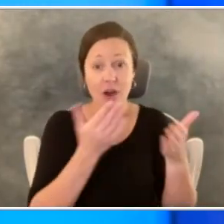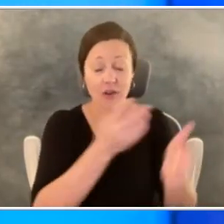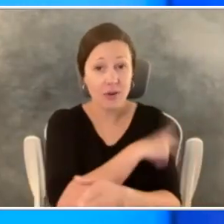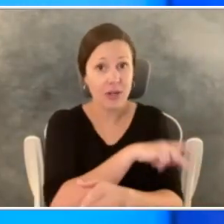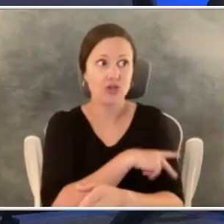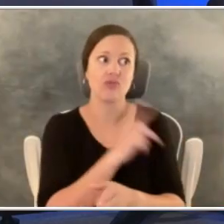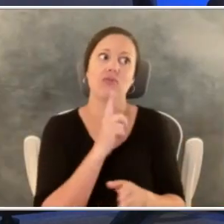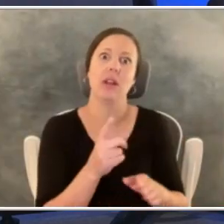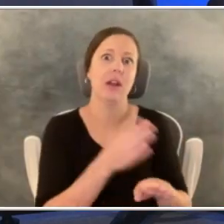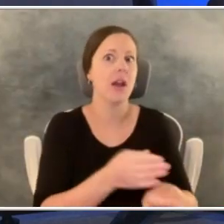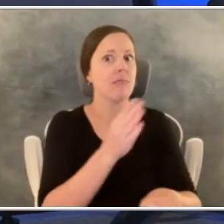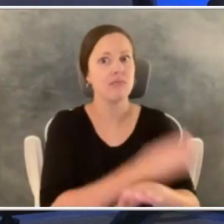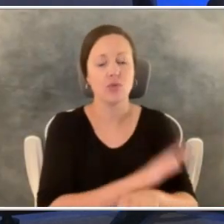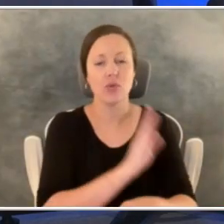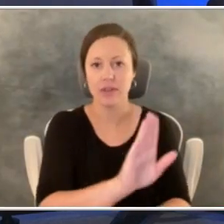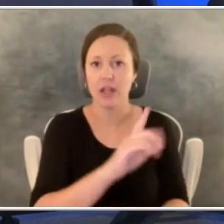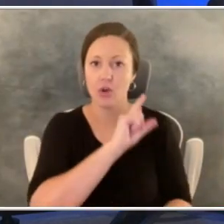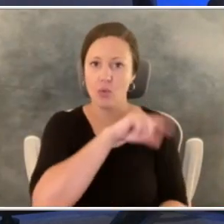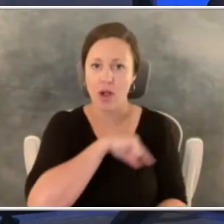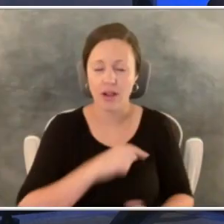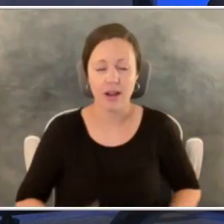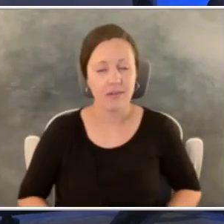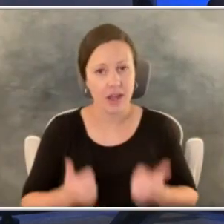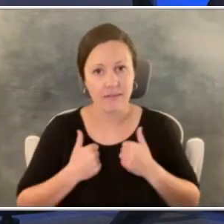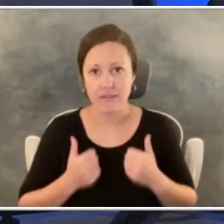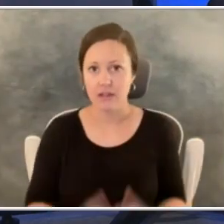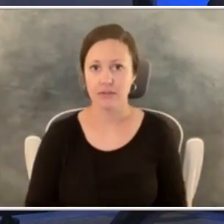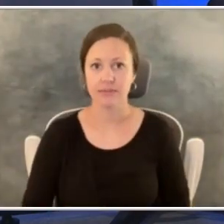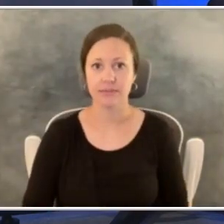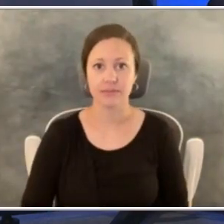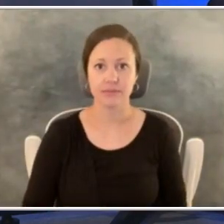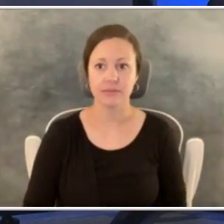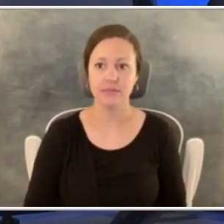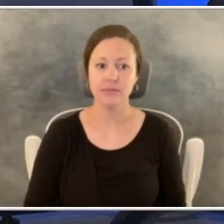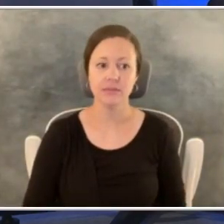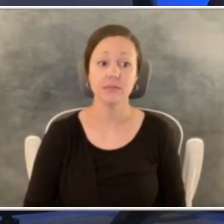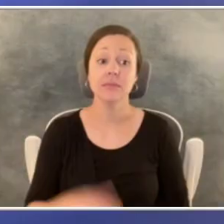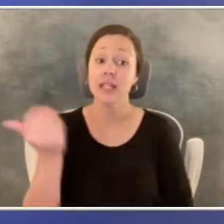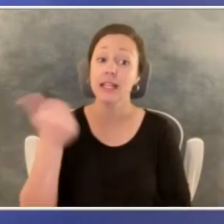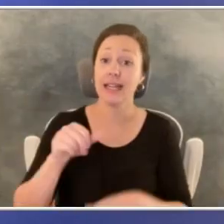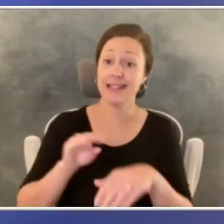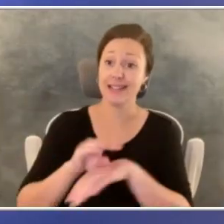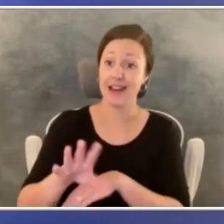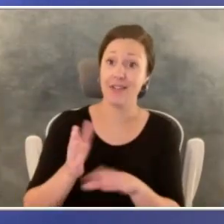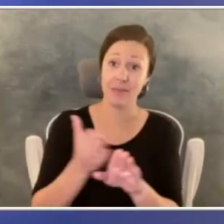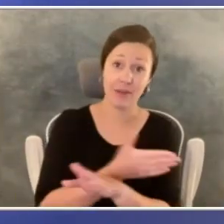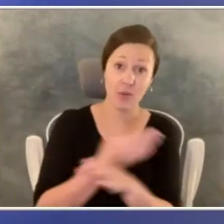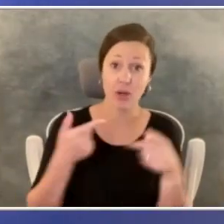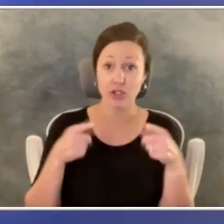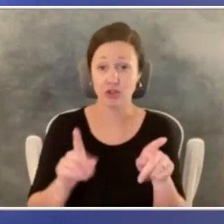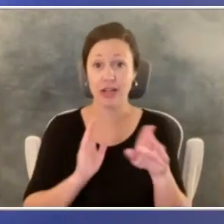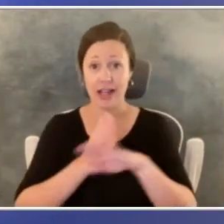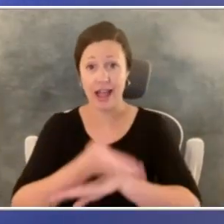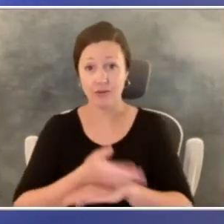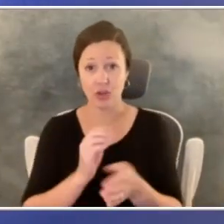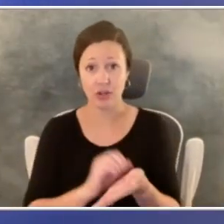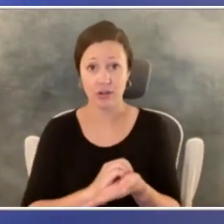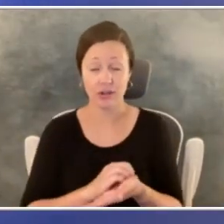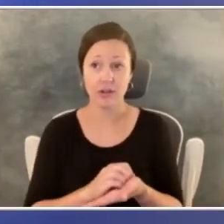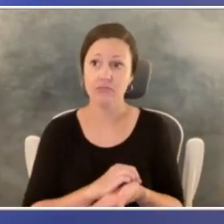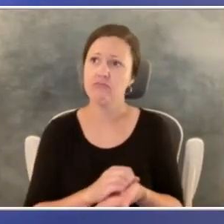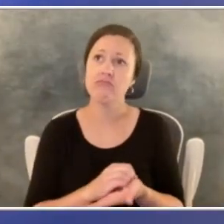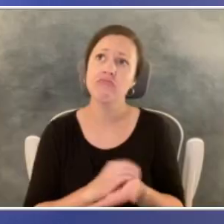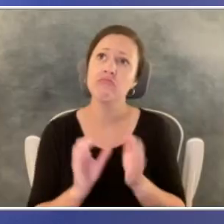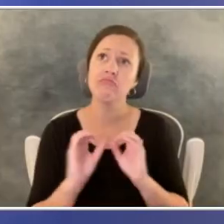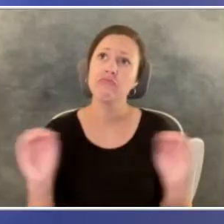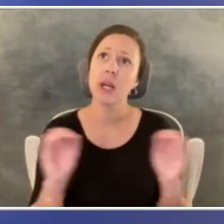of life. Jack, any side effects before or after, during or after treatment? You know, nothing drastic, no. I mean,